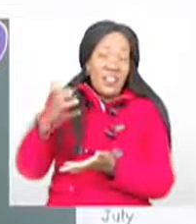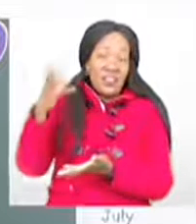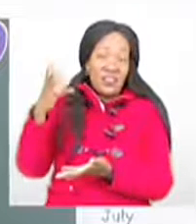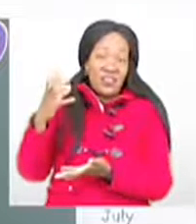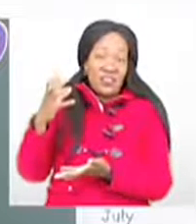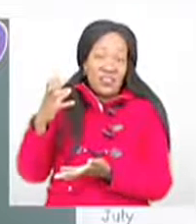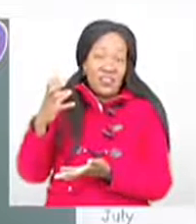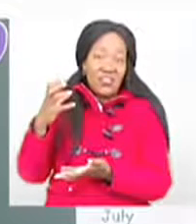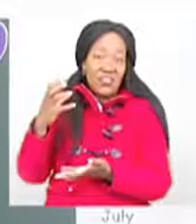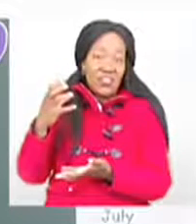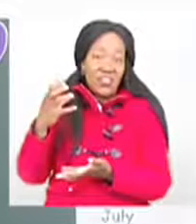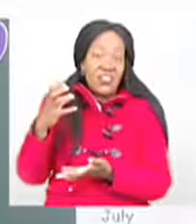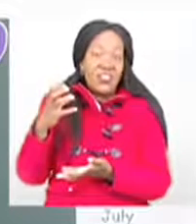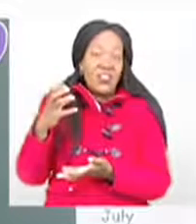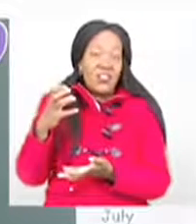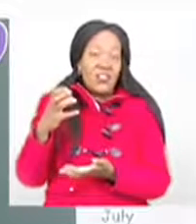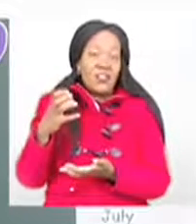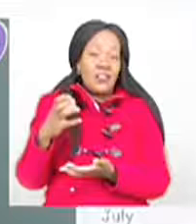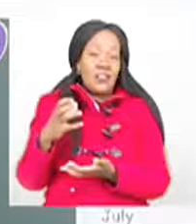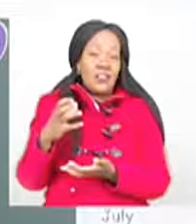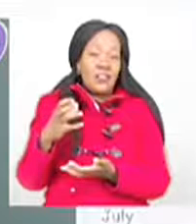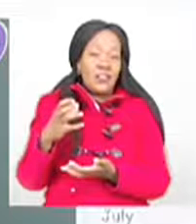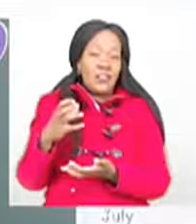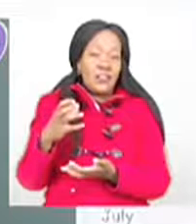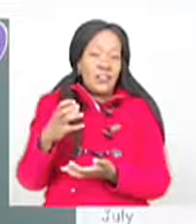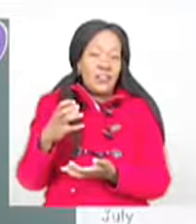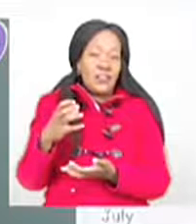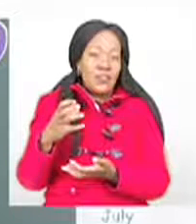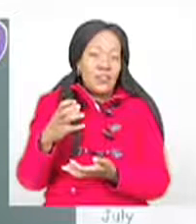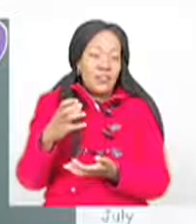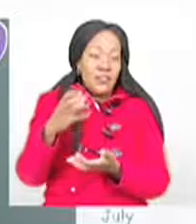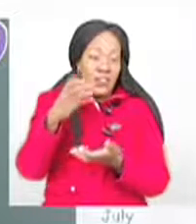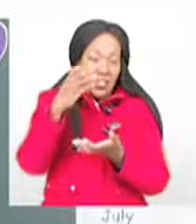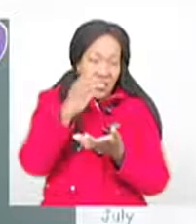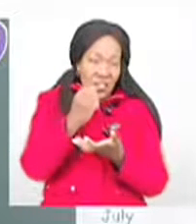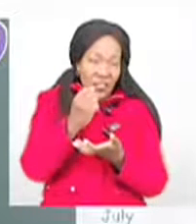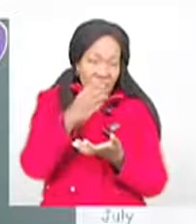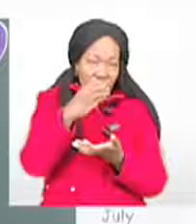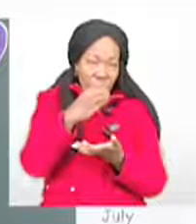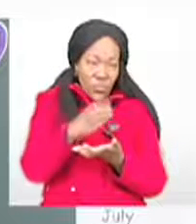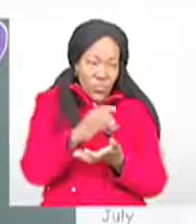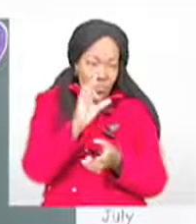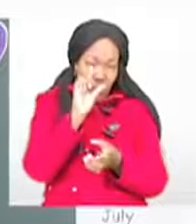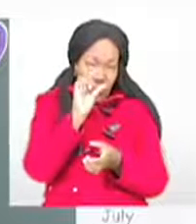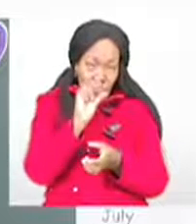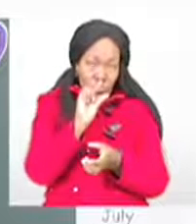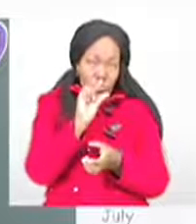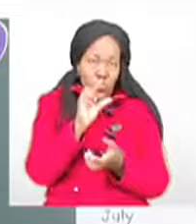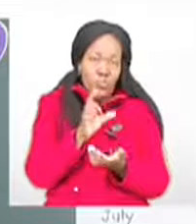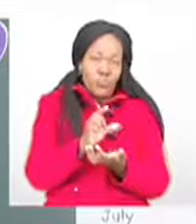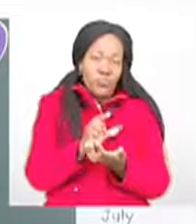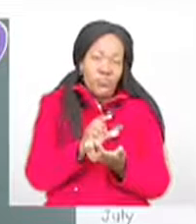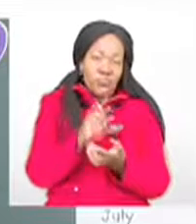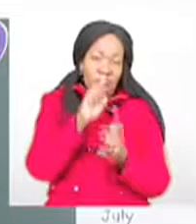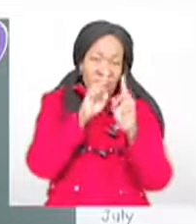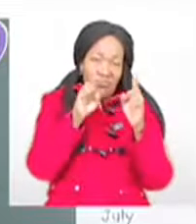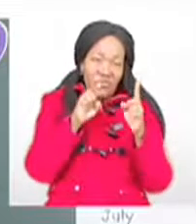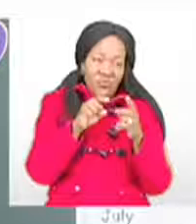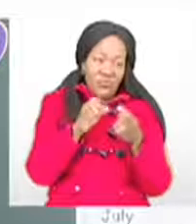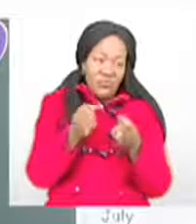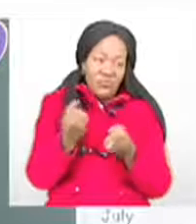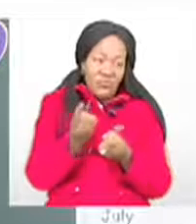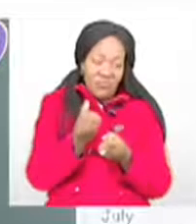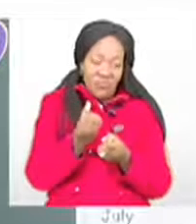of magnets and I have a small box